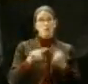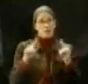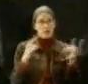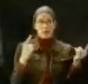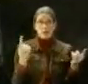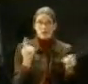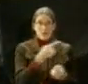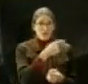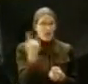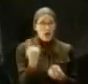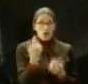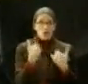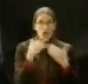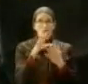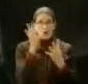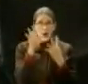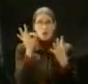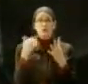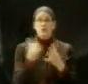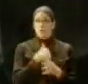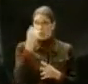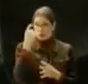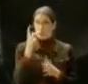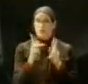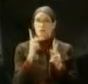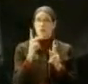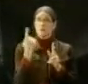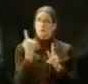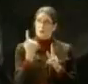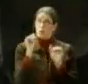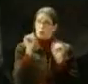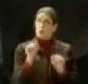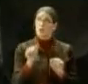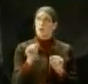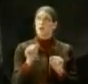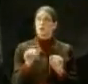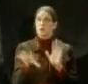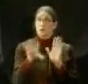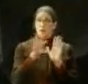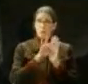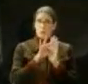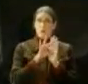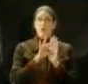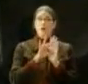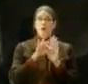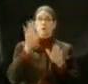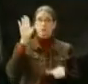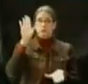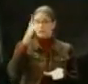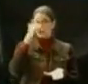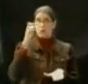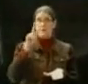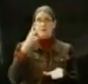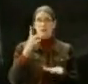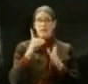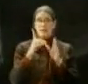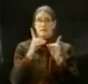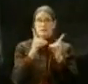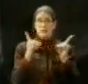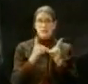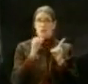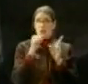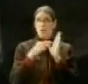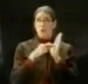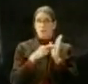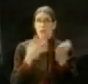had the option, and we realized that someone could take an oath of office, and I think Mr. Bolus did so because the 2nd District wasn't being represented all the way. That was the